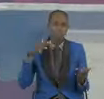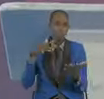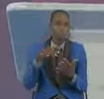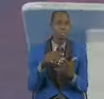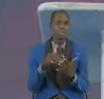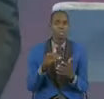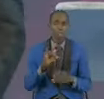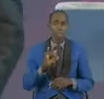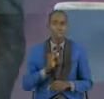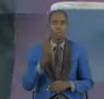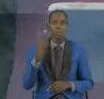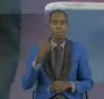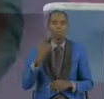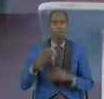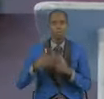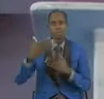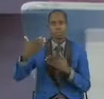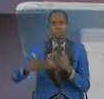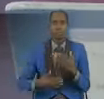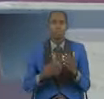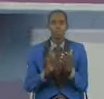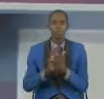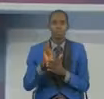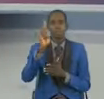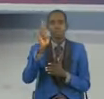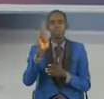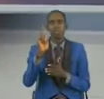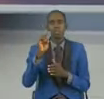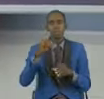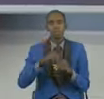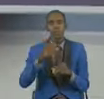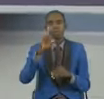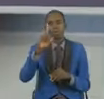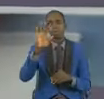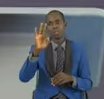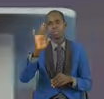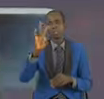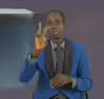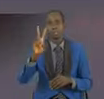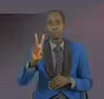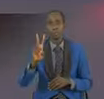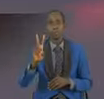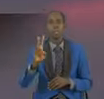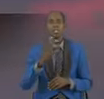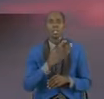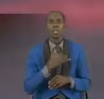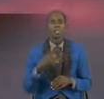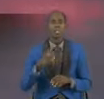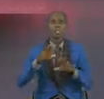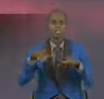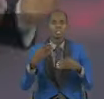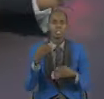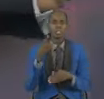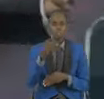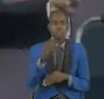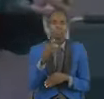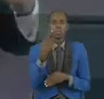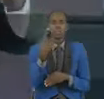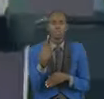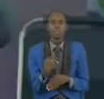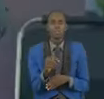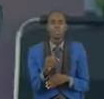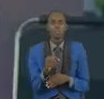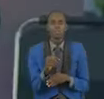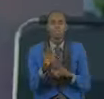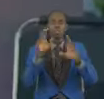the university over there, 1972. And they gave me the subject to preach. And to the